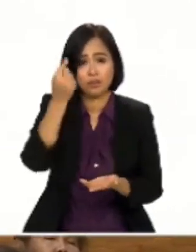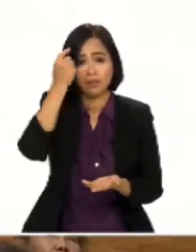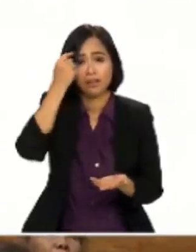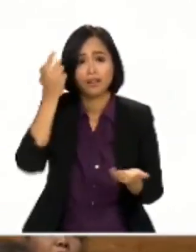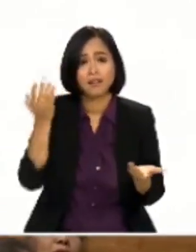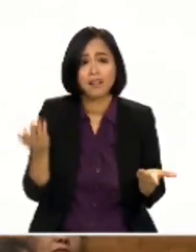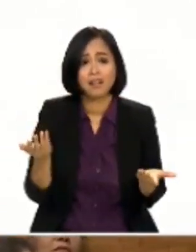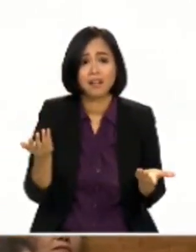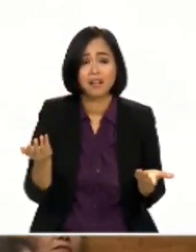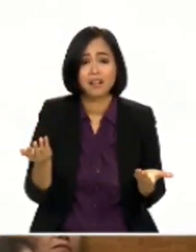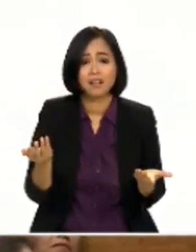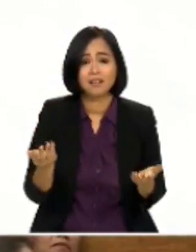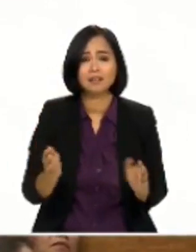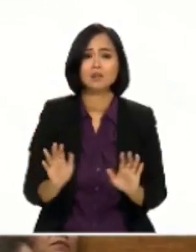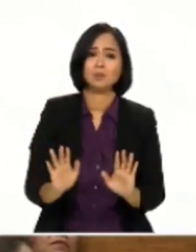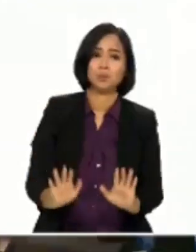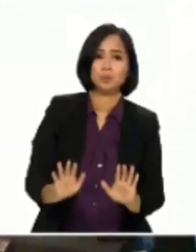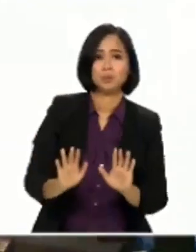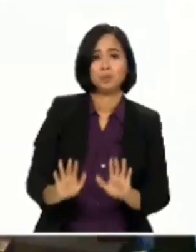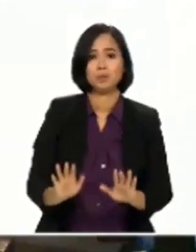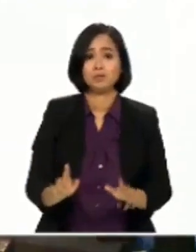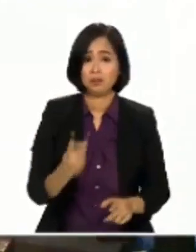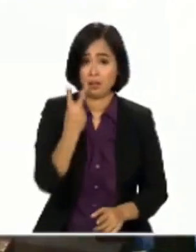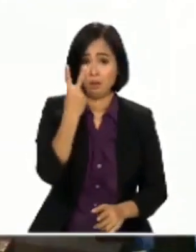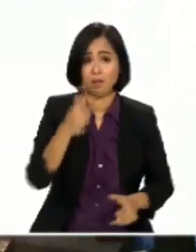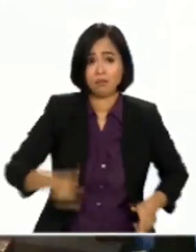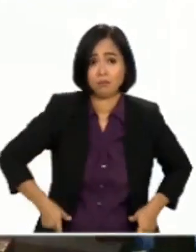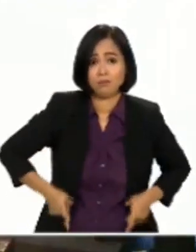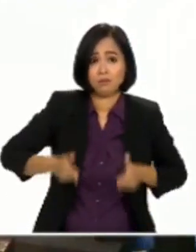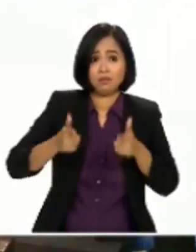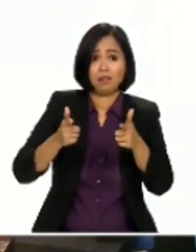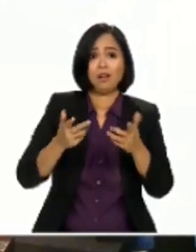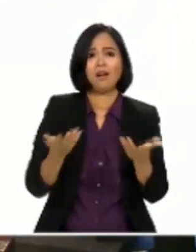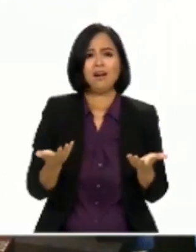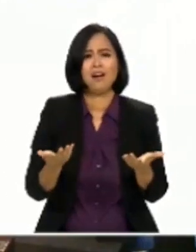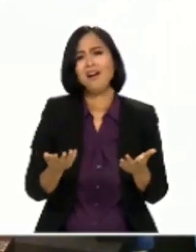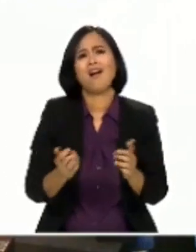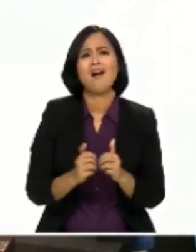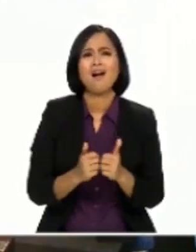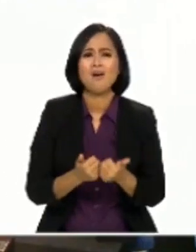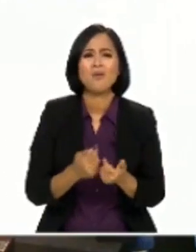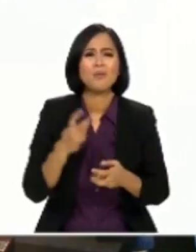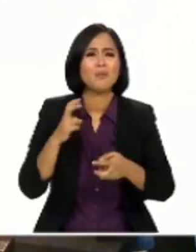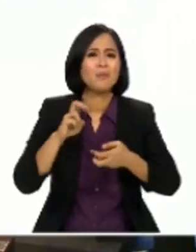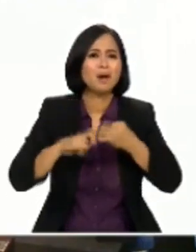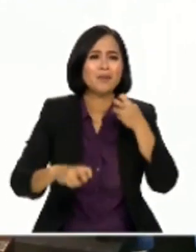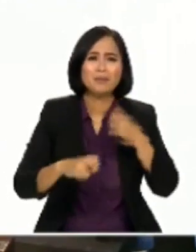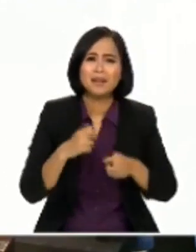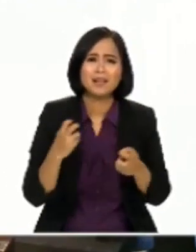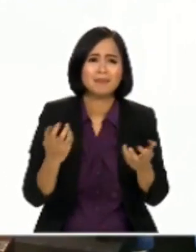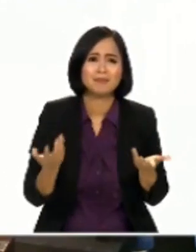pwede siguro. Basta dalawa lang. But the problem is,